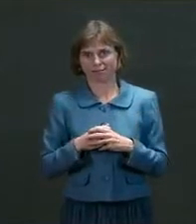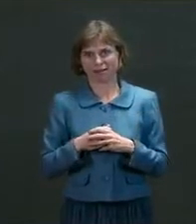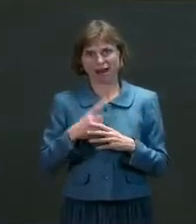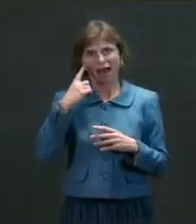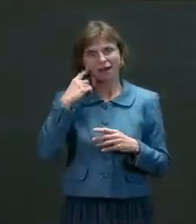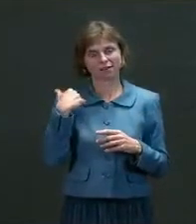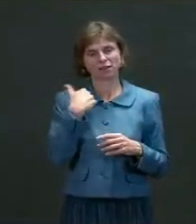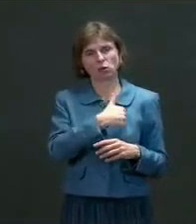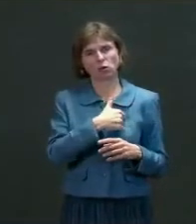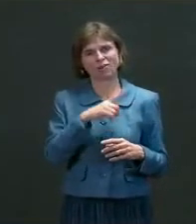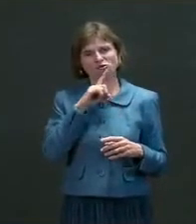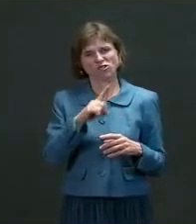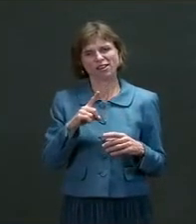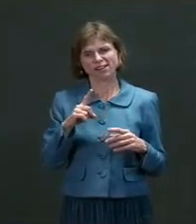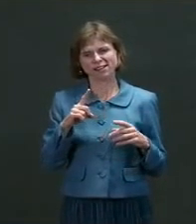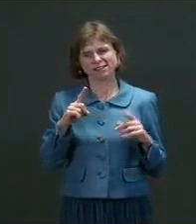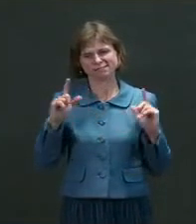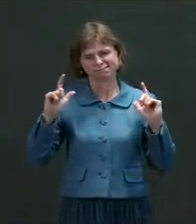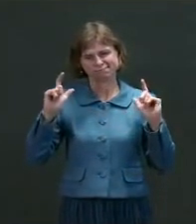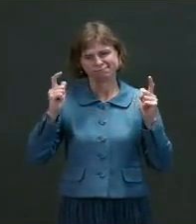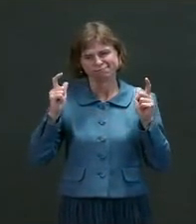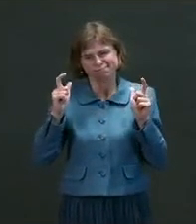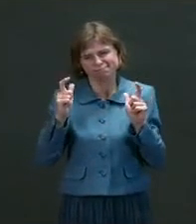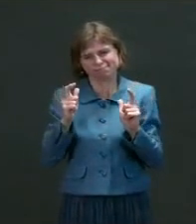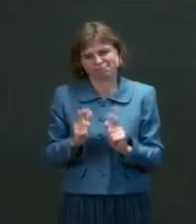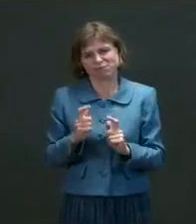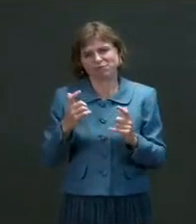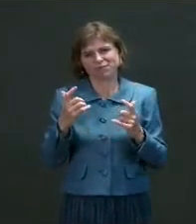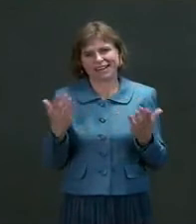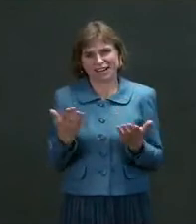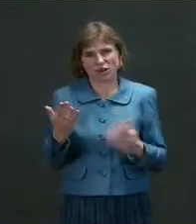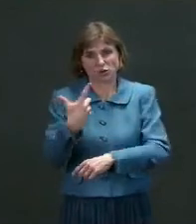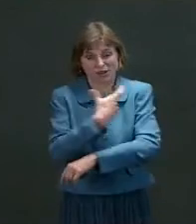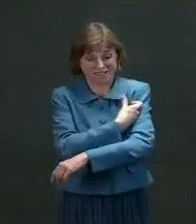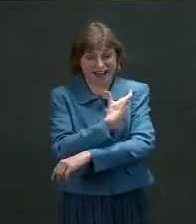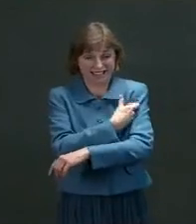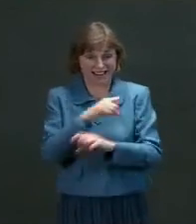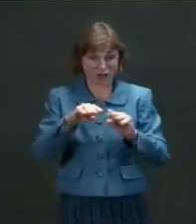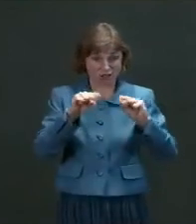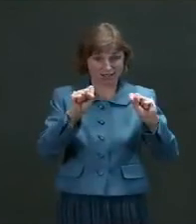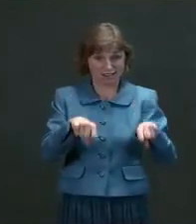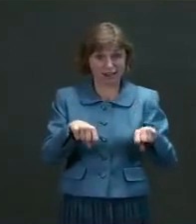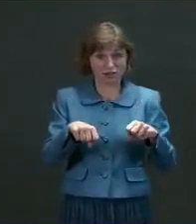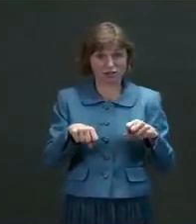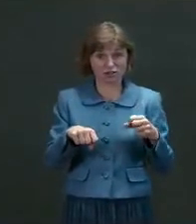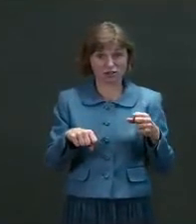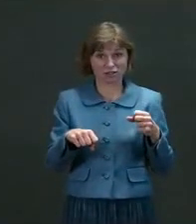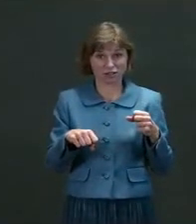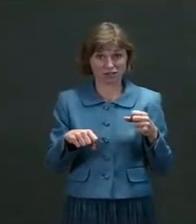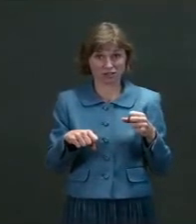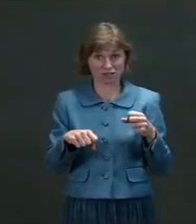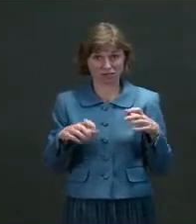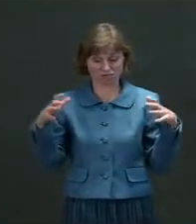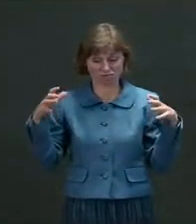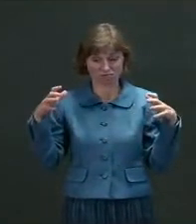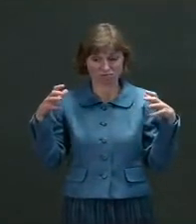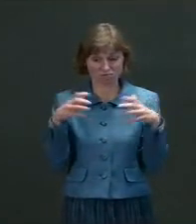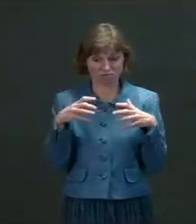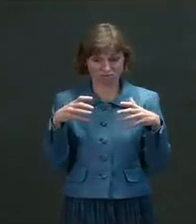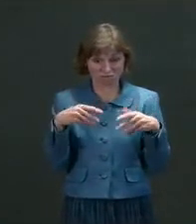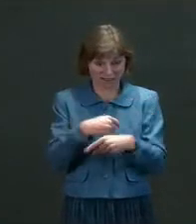really narrowed it down here at my vaccination station to where we do a huddle, they are given their